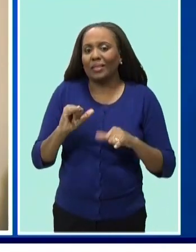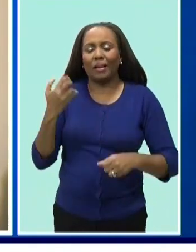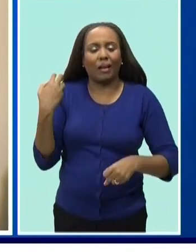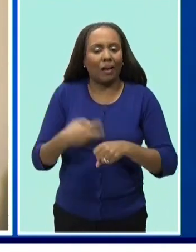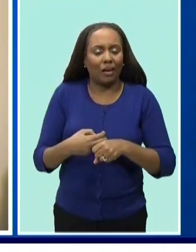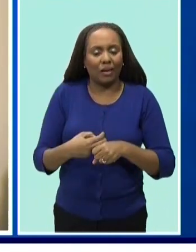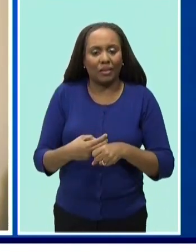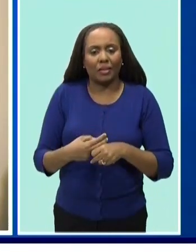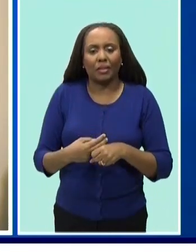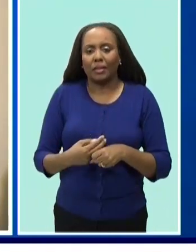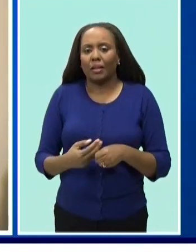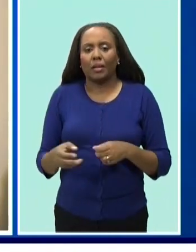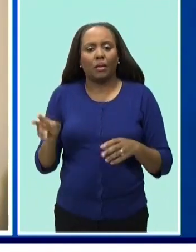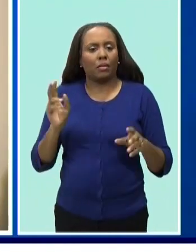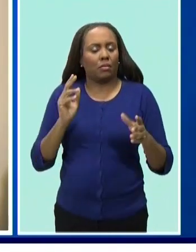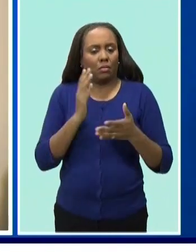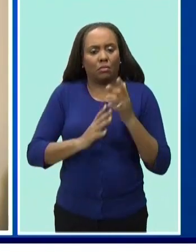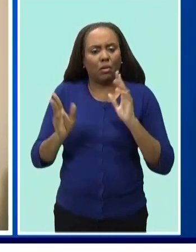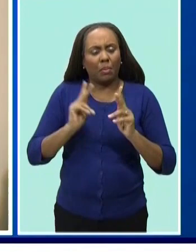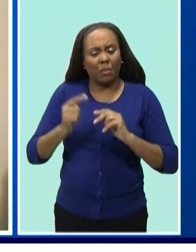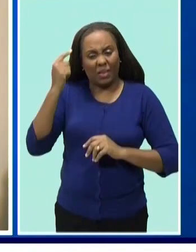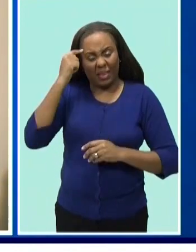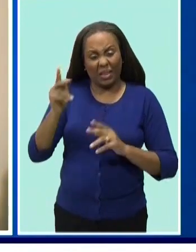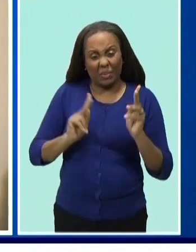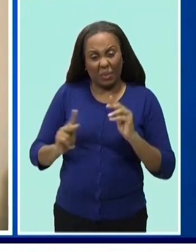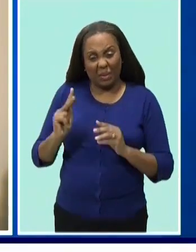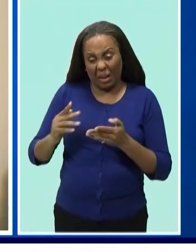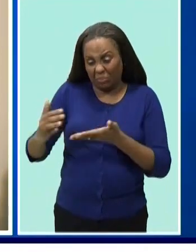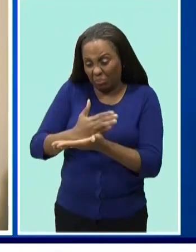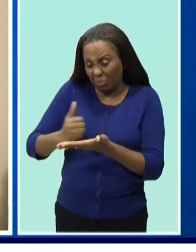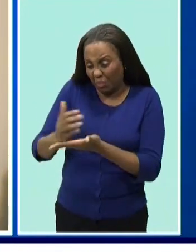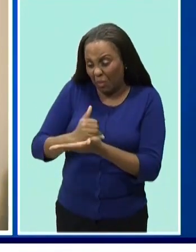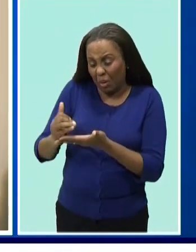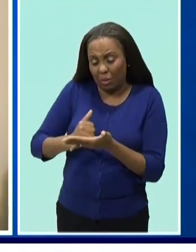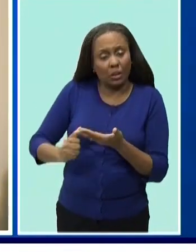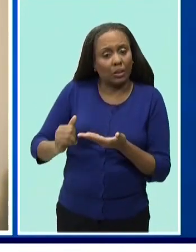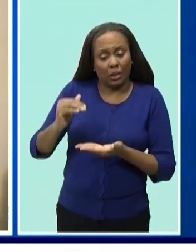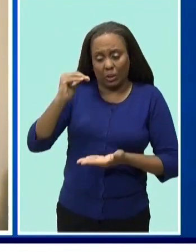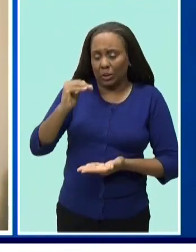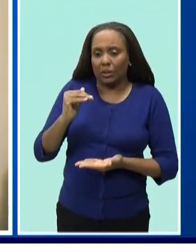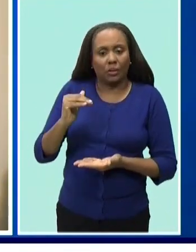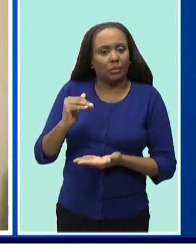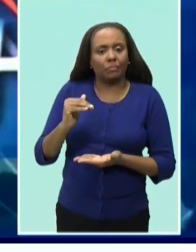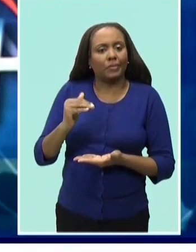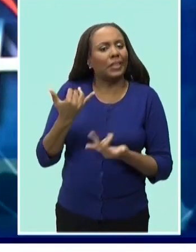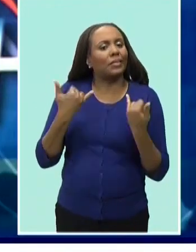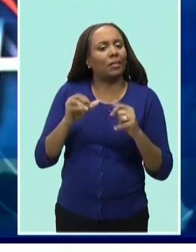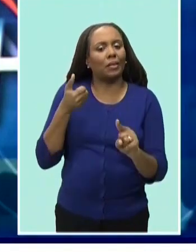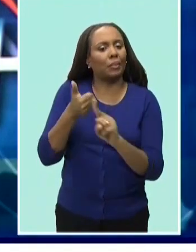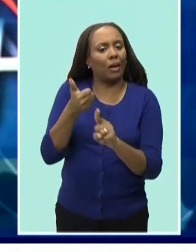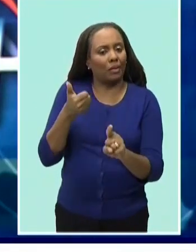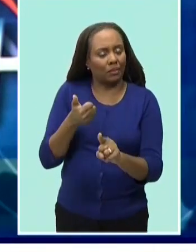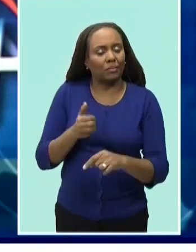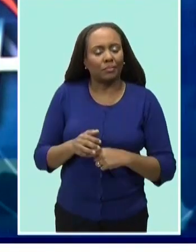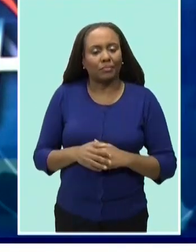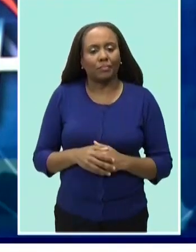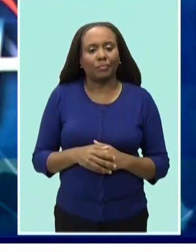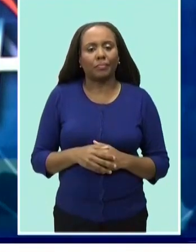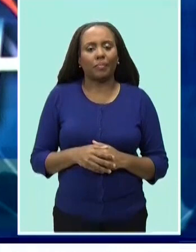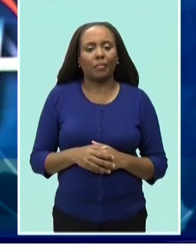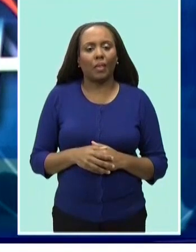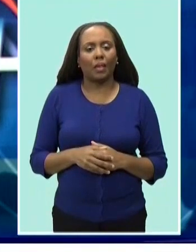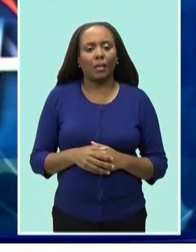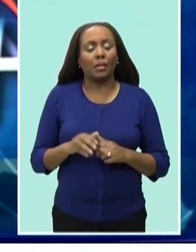middle-income earners have not been significantly impacted. That also is not true. Well, sea level rise